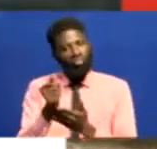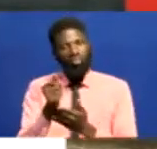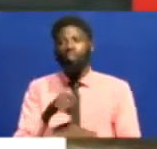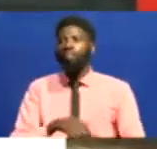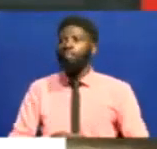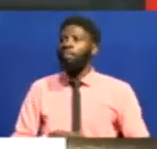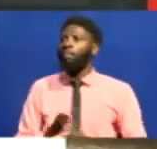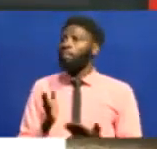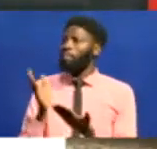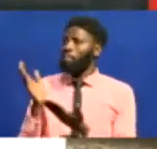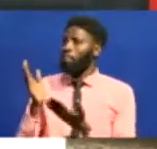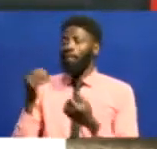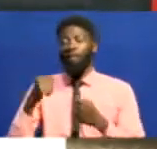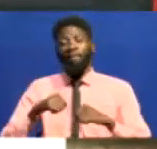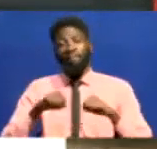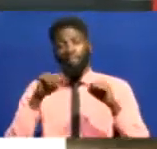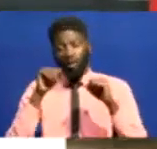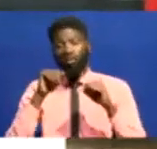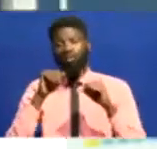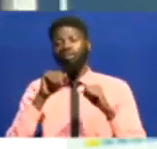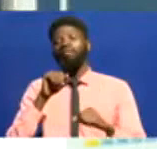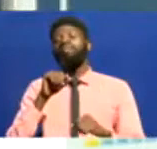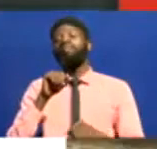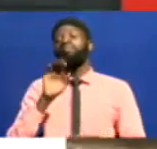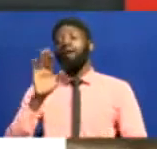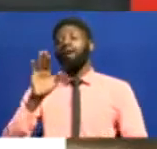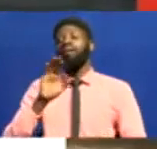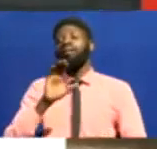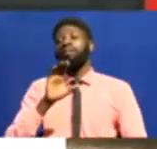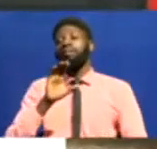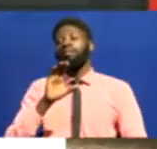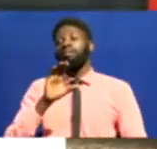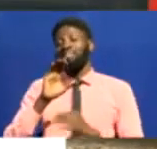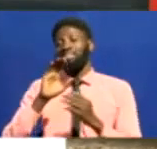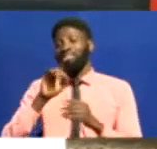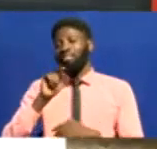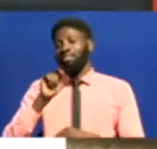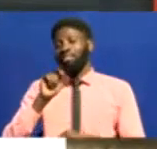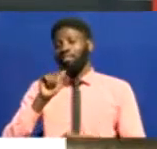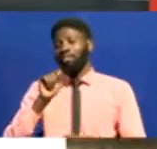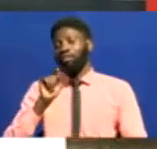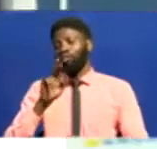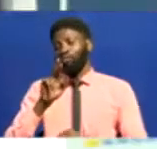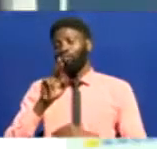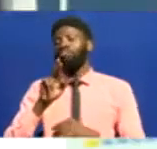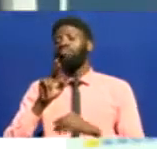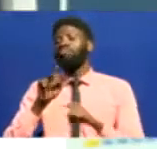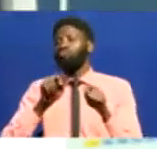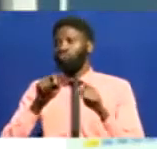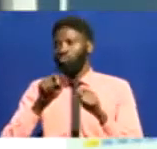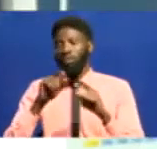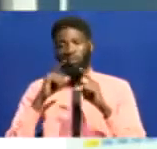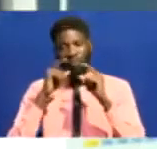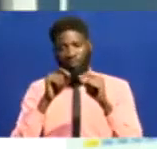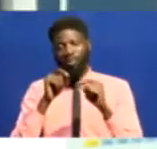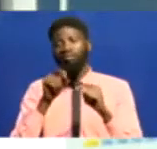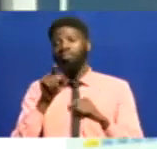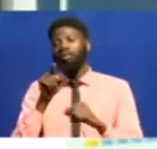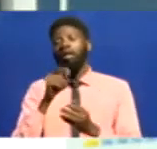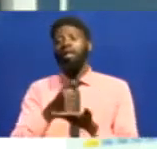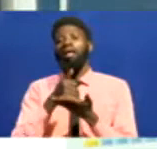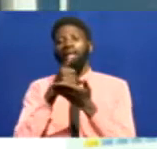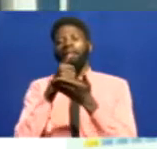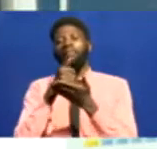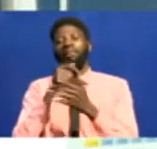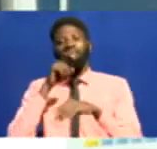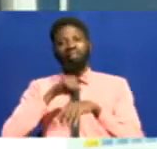Marisi, head of city management at Tatu City, says the move will significantly reduce response time and ensure quick accessibility